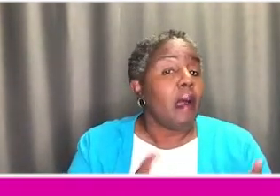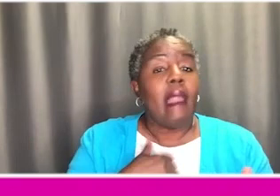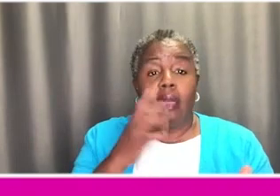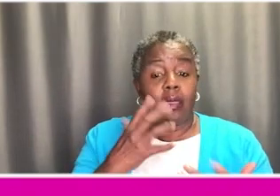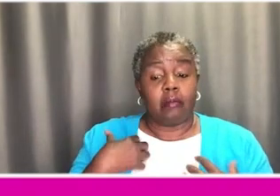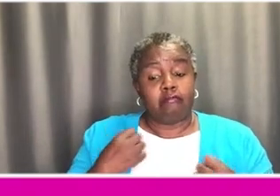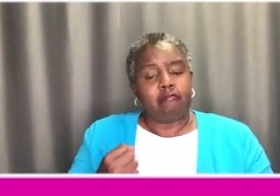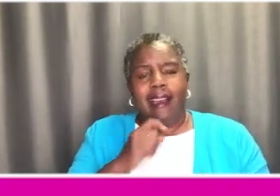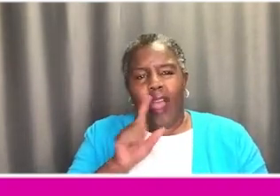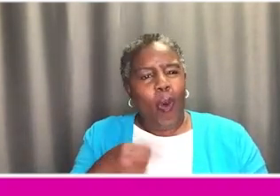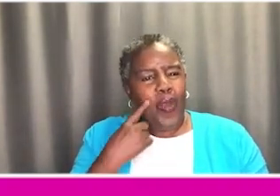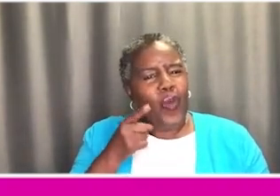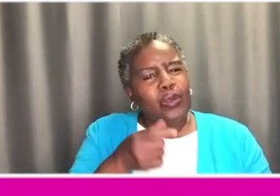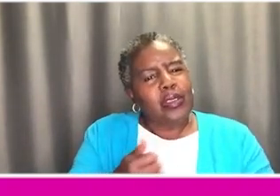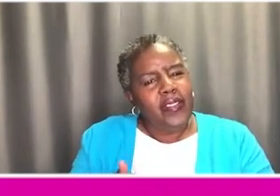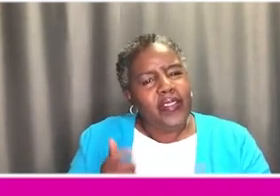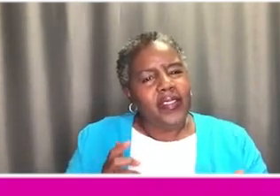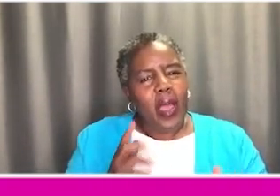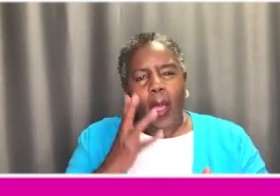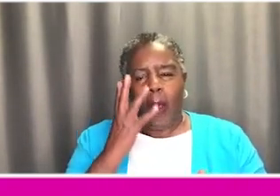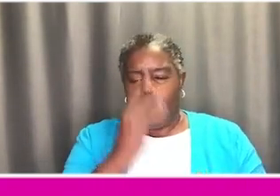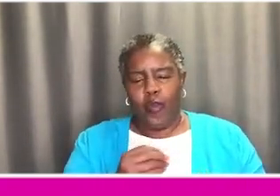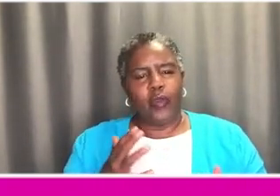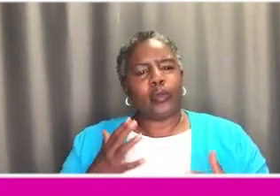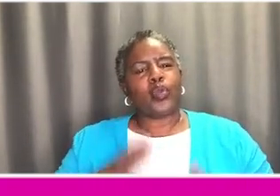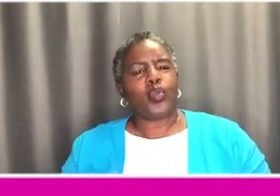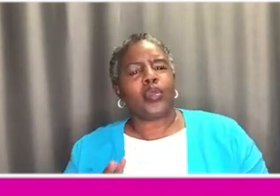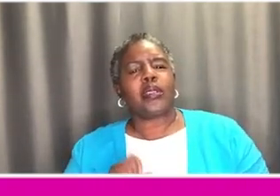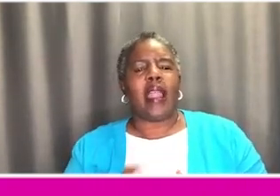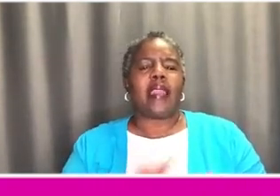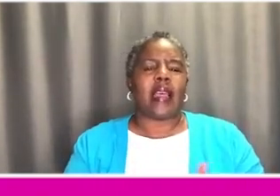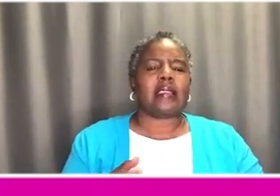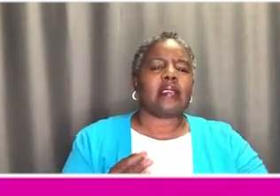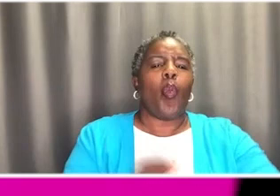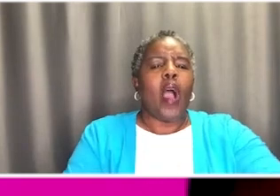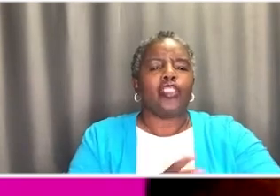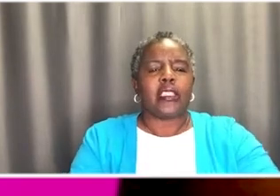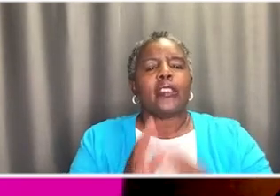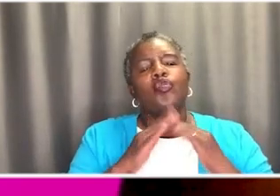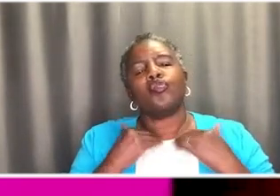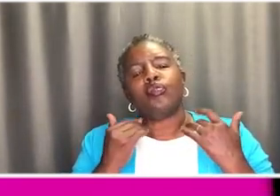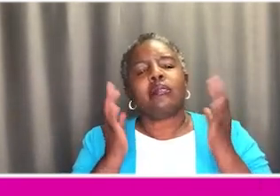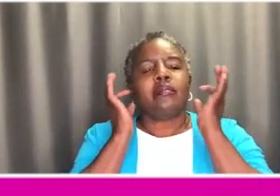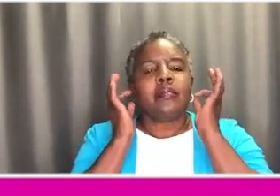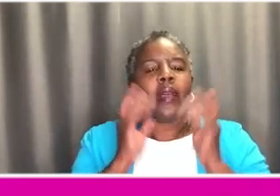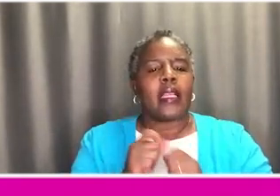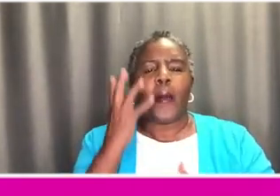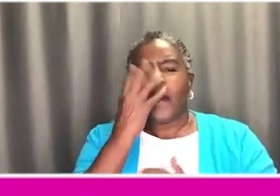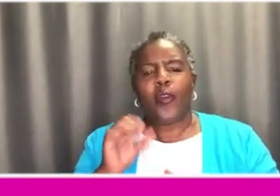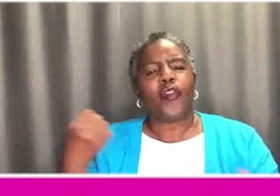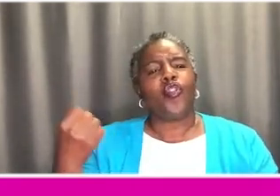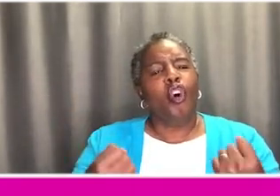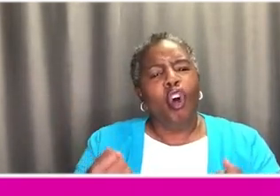for you to just look good with your beautiful suits and your nice Rolexes and your jewelry and your beautiful cars. No,